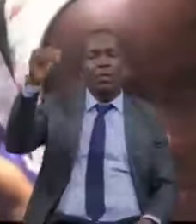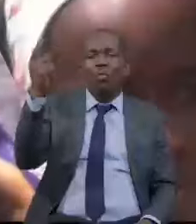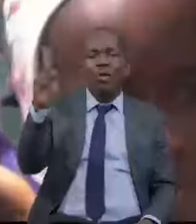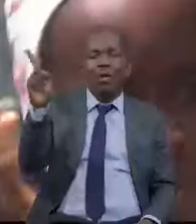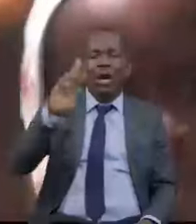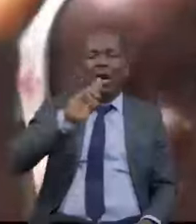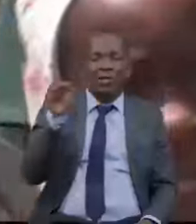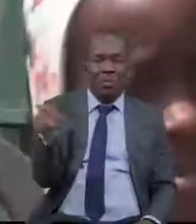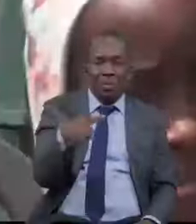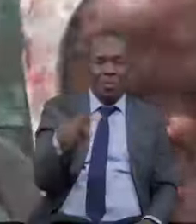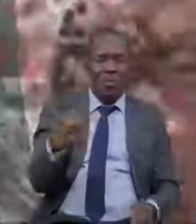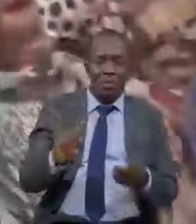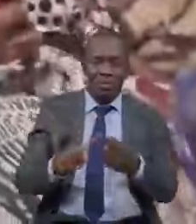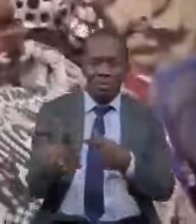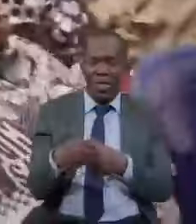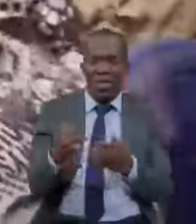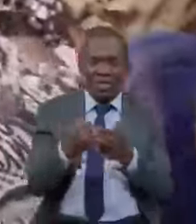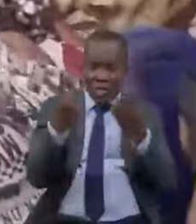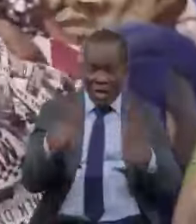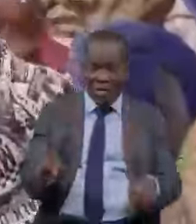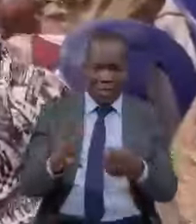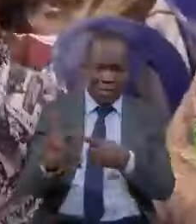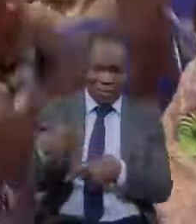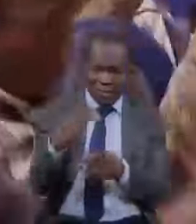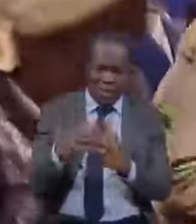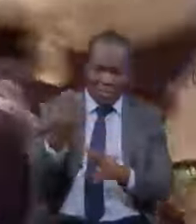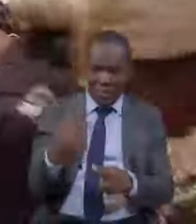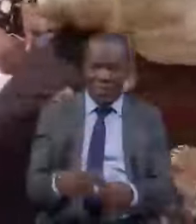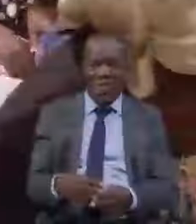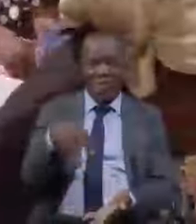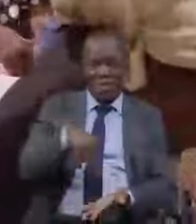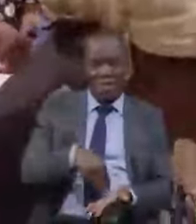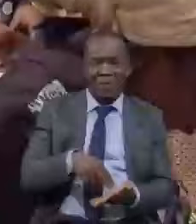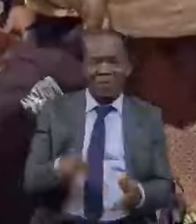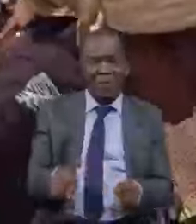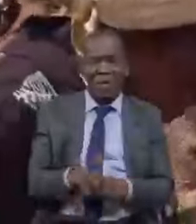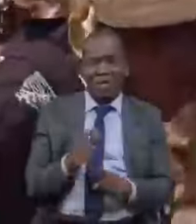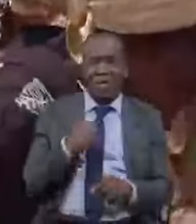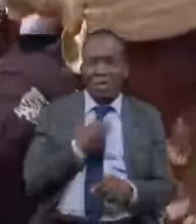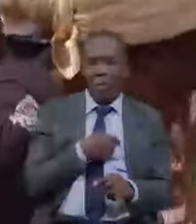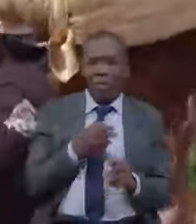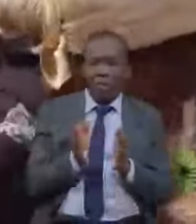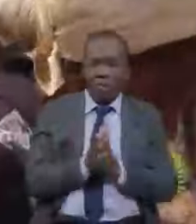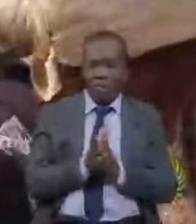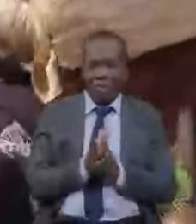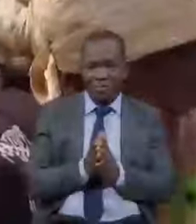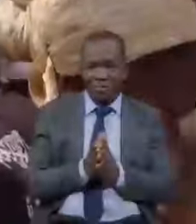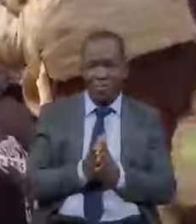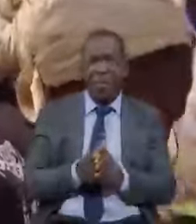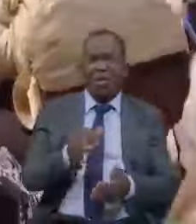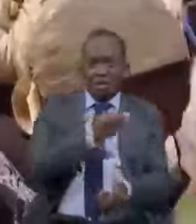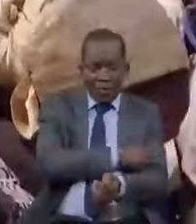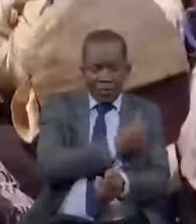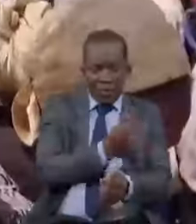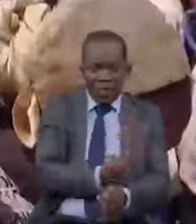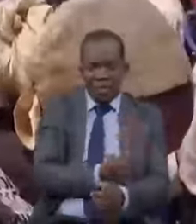start. Rise up and tell the Lord. The authority of Christ that is always